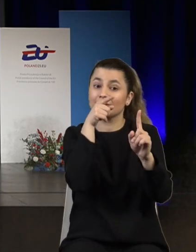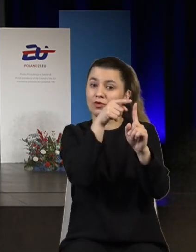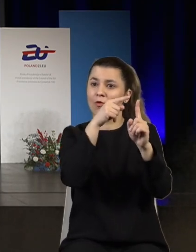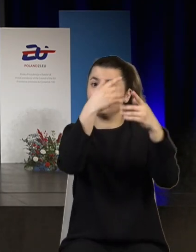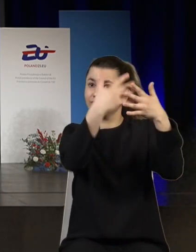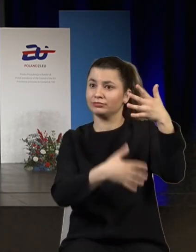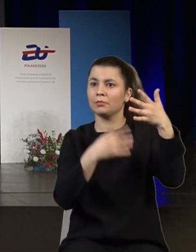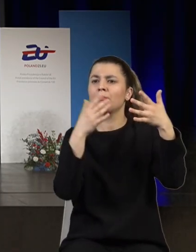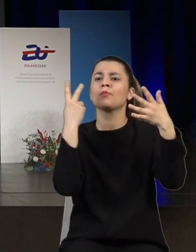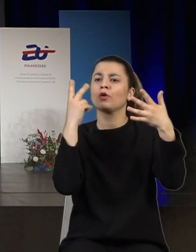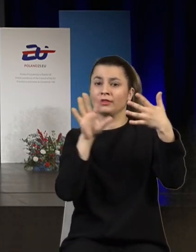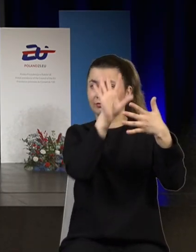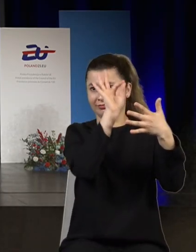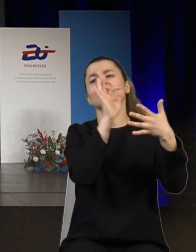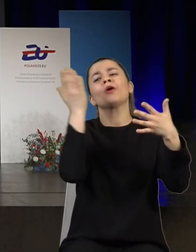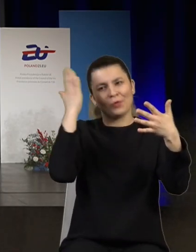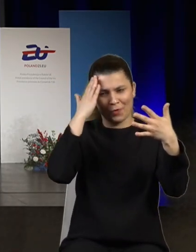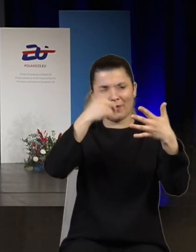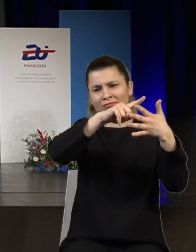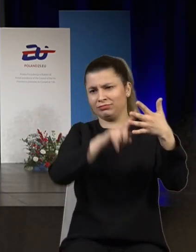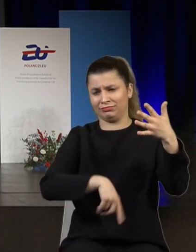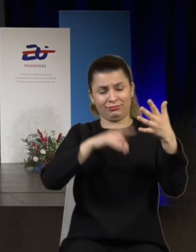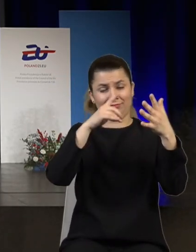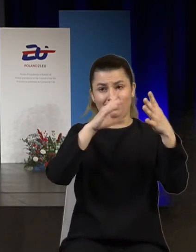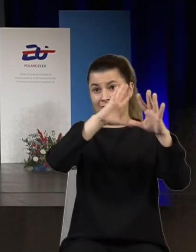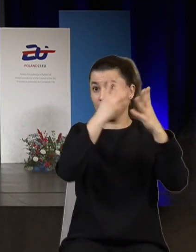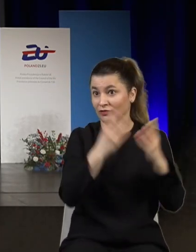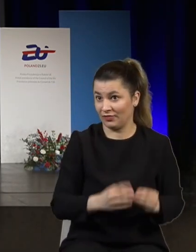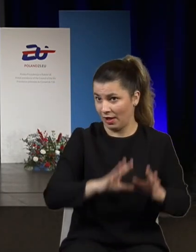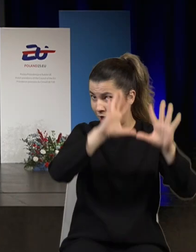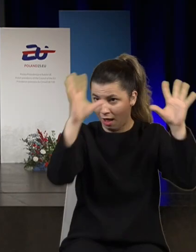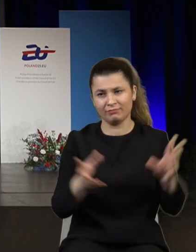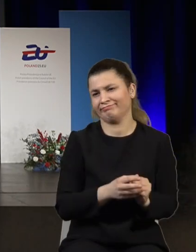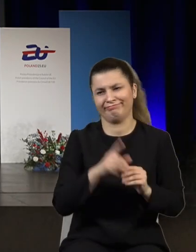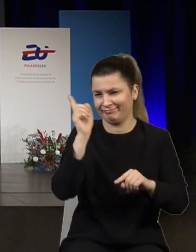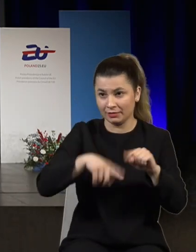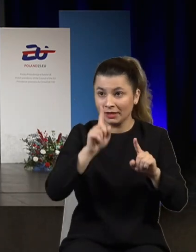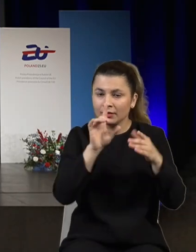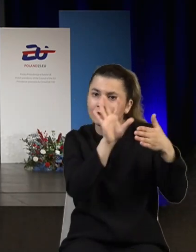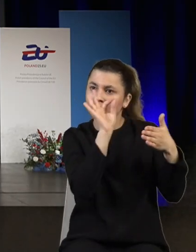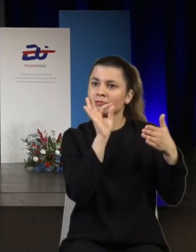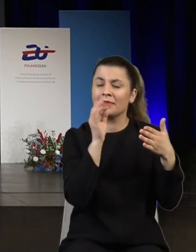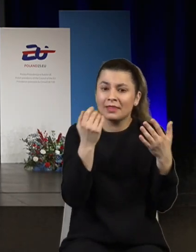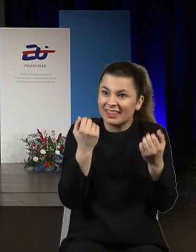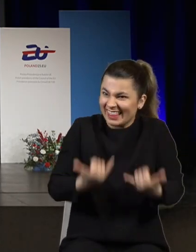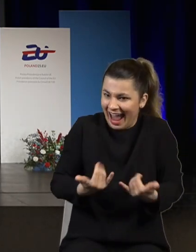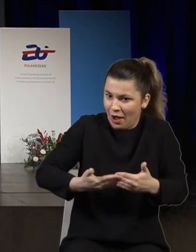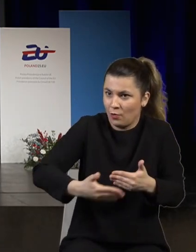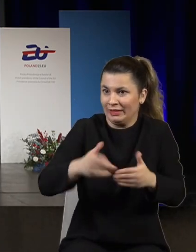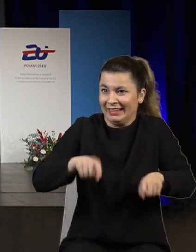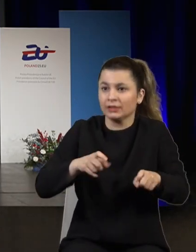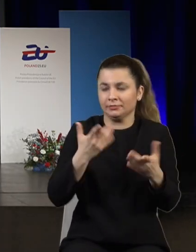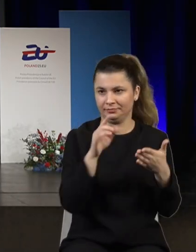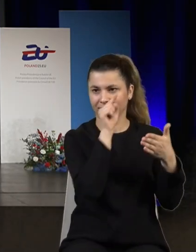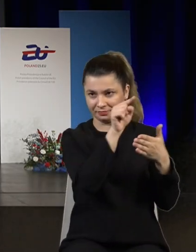Maria, the question to you. The cohesion report presented in 2024, Oksana also presented it to